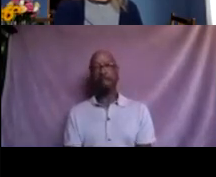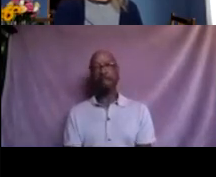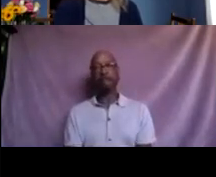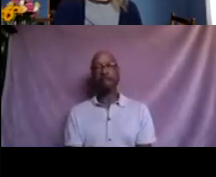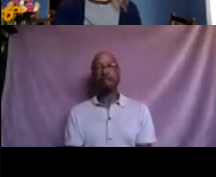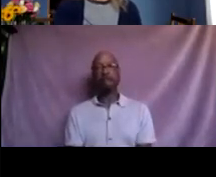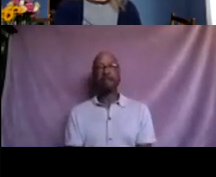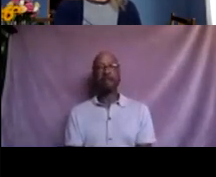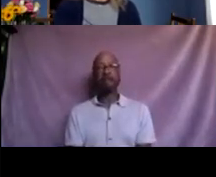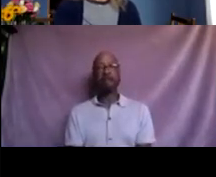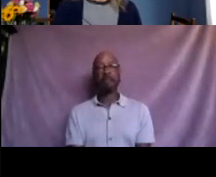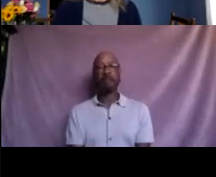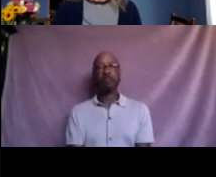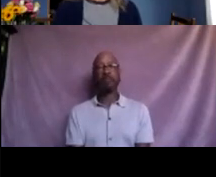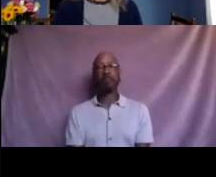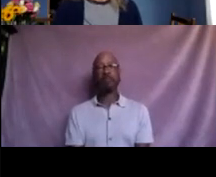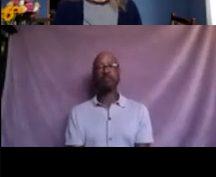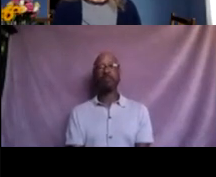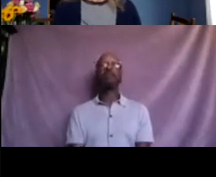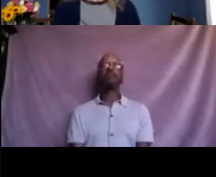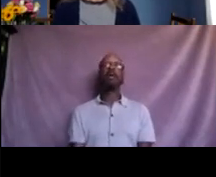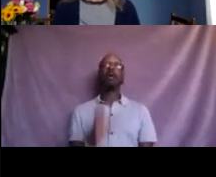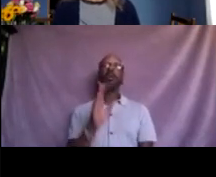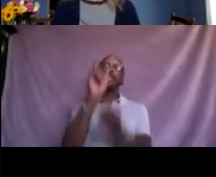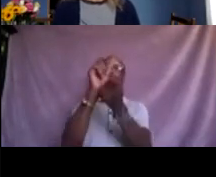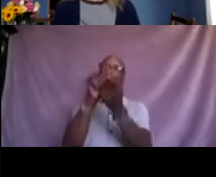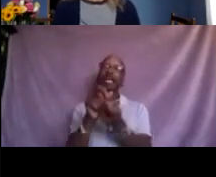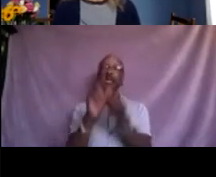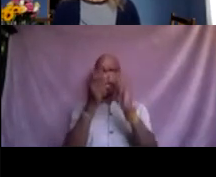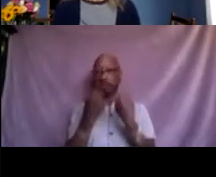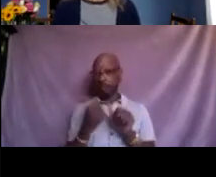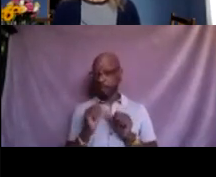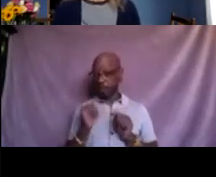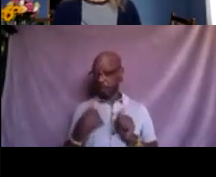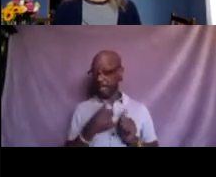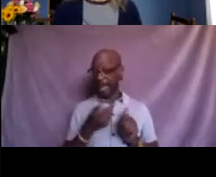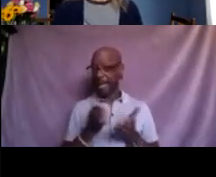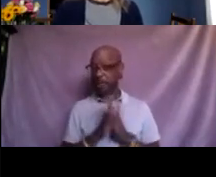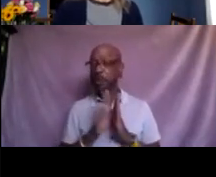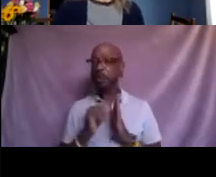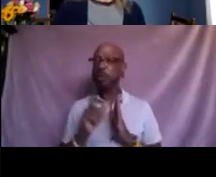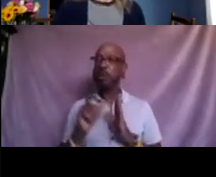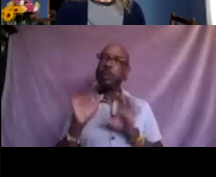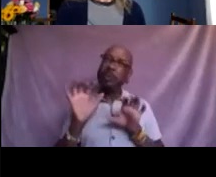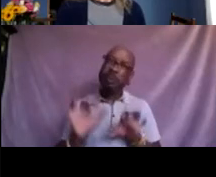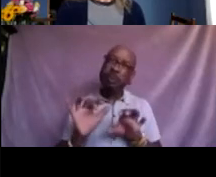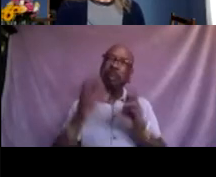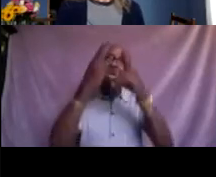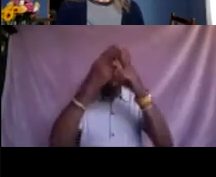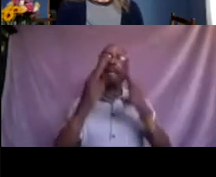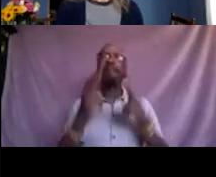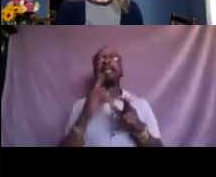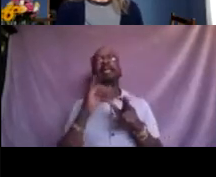And the settings are where you're gonna change those names and details. So remember at the beginning, we had to give it a name and then I said, put something in one of those other